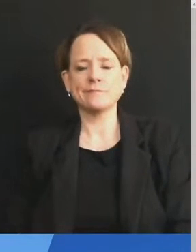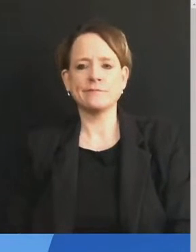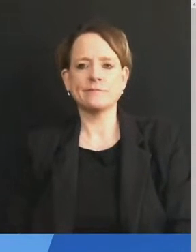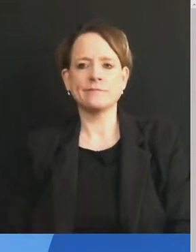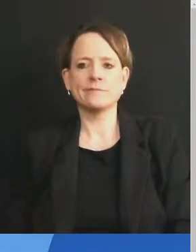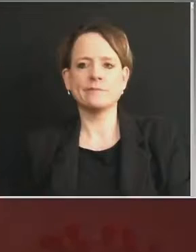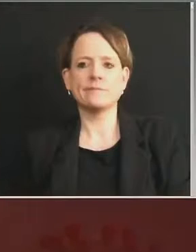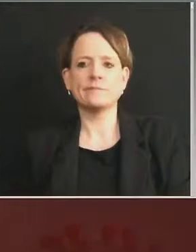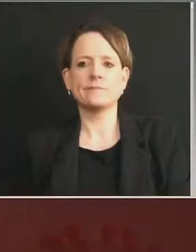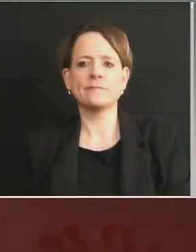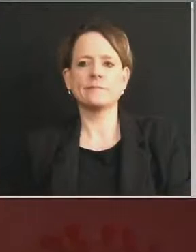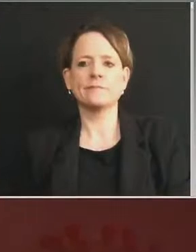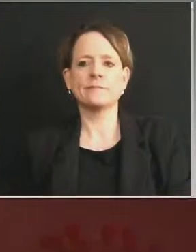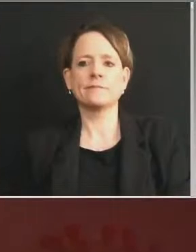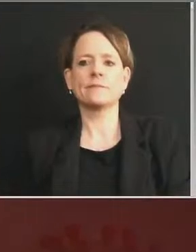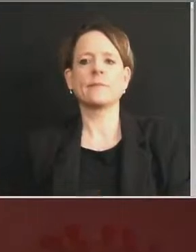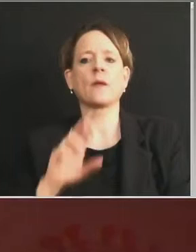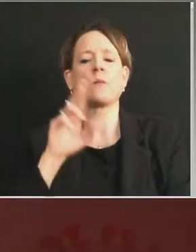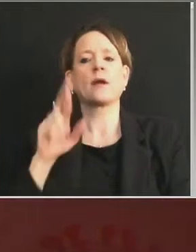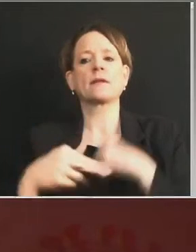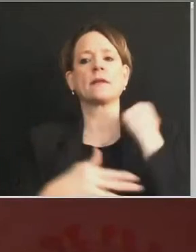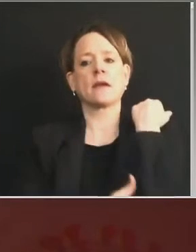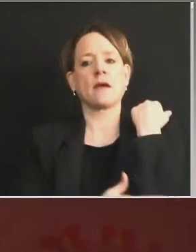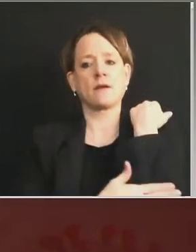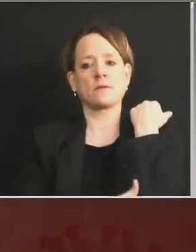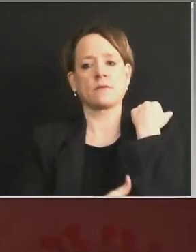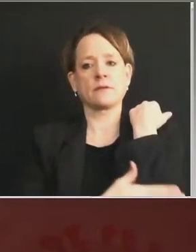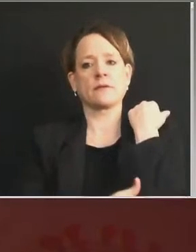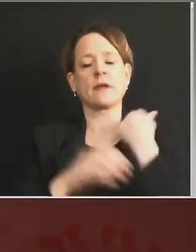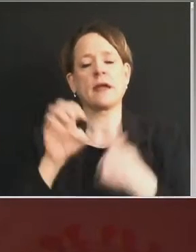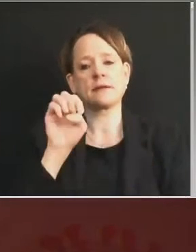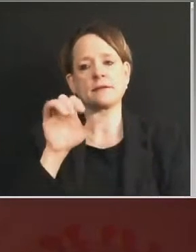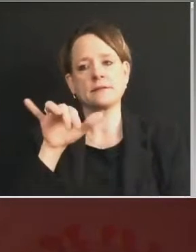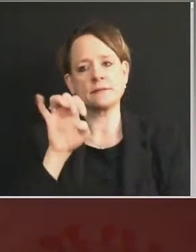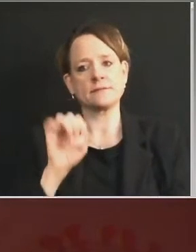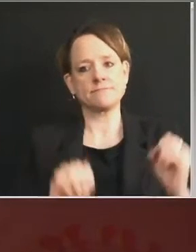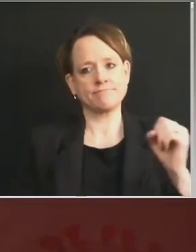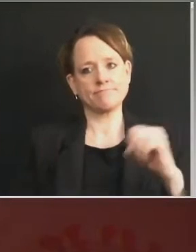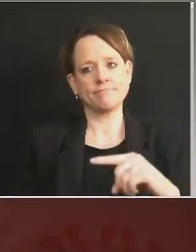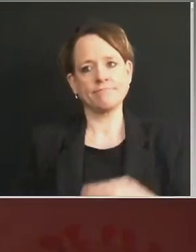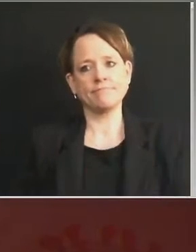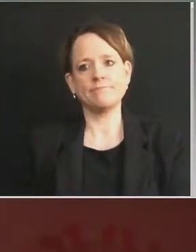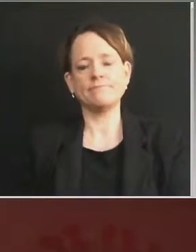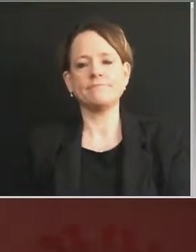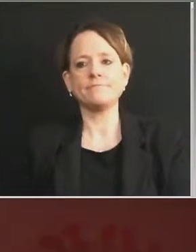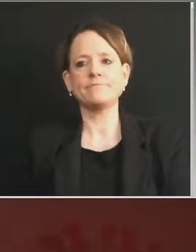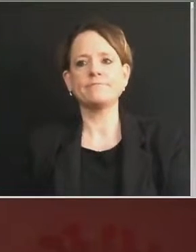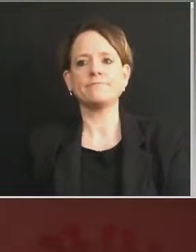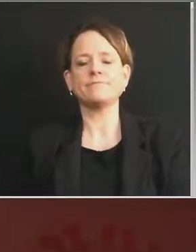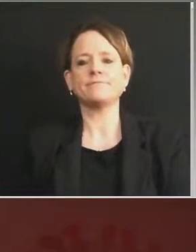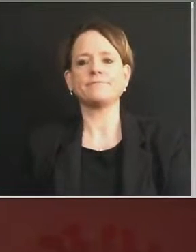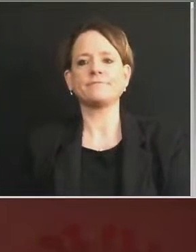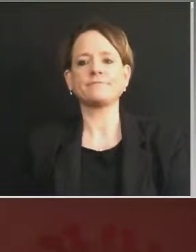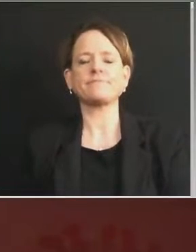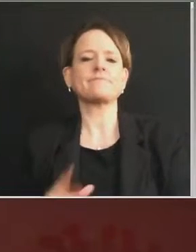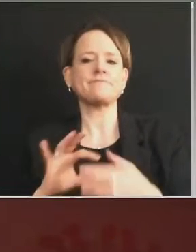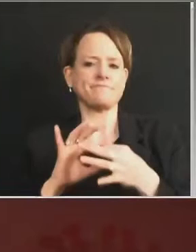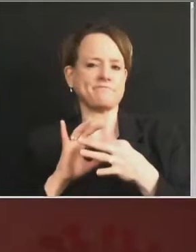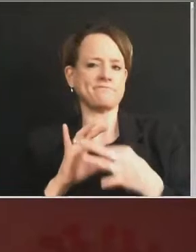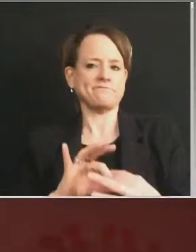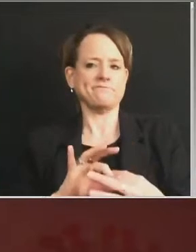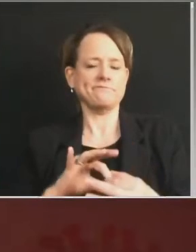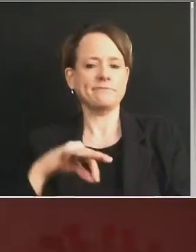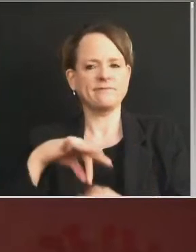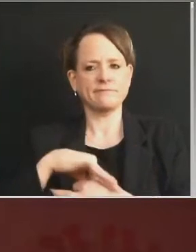Yeah, the question that I have is around the election and how the federal government